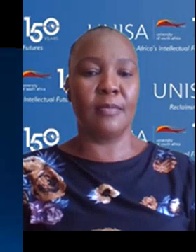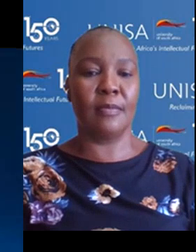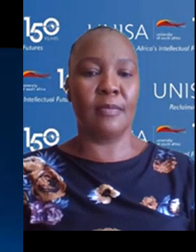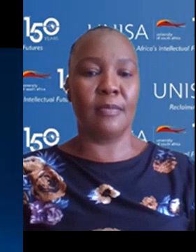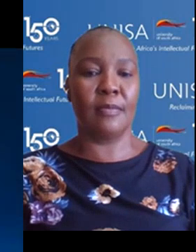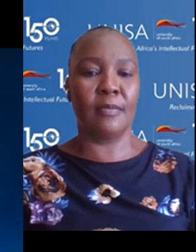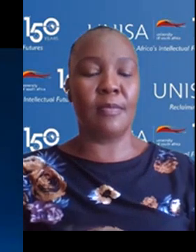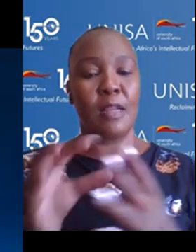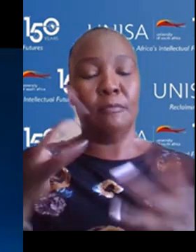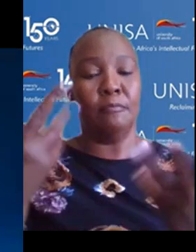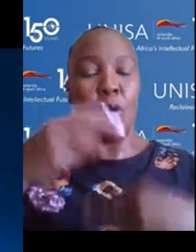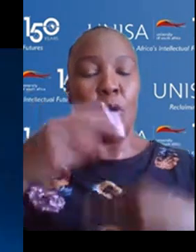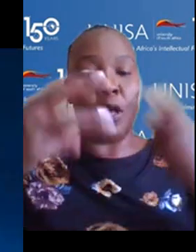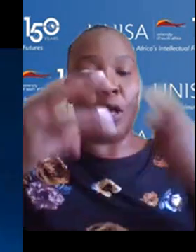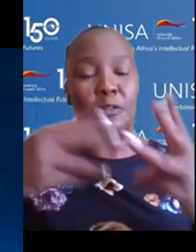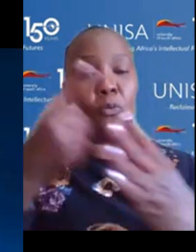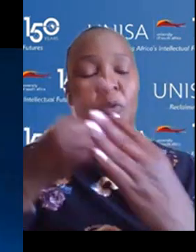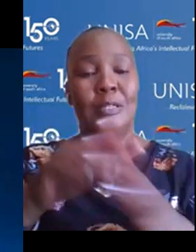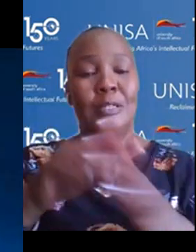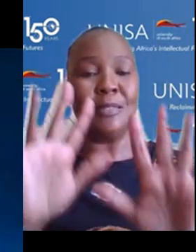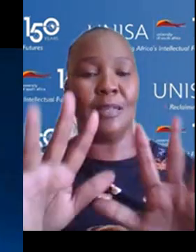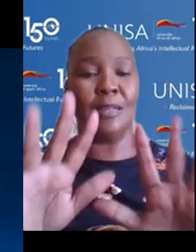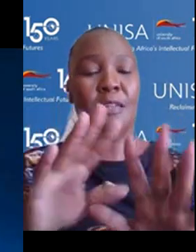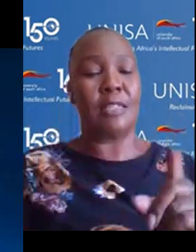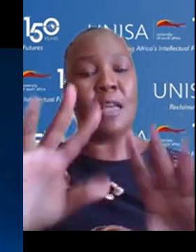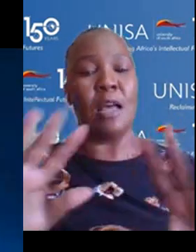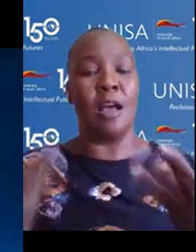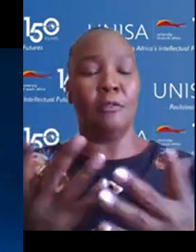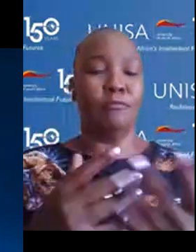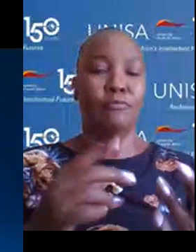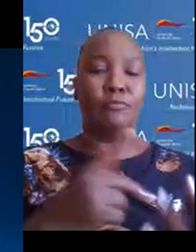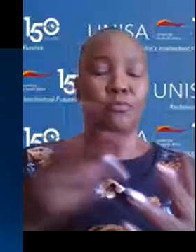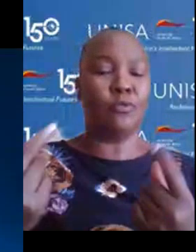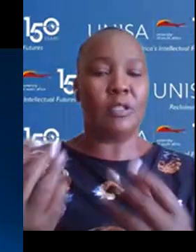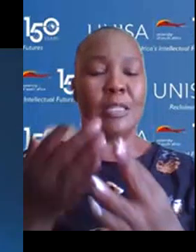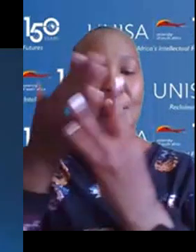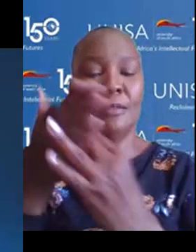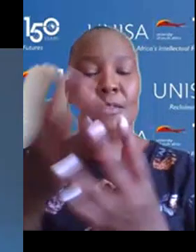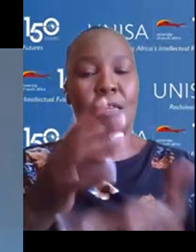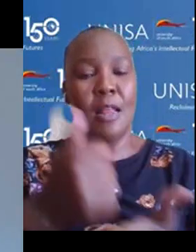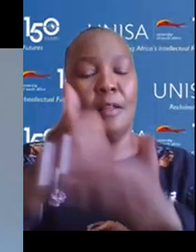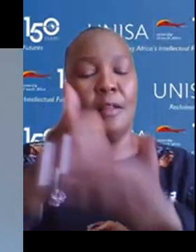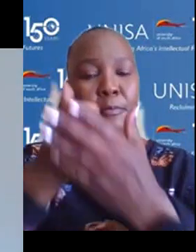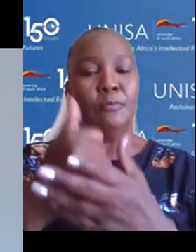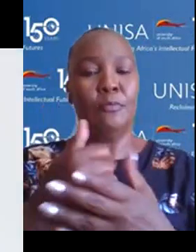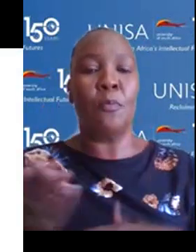Option in mind when you're working within Windows 10 and see what options you have access to. They can help you work more efficiently.